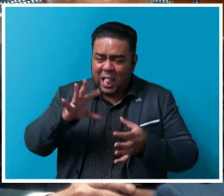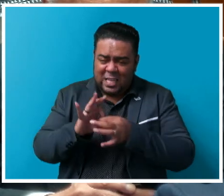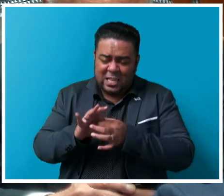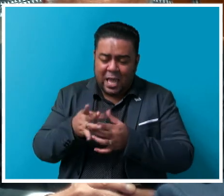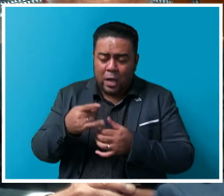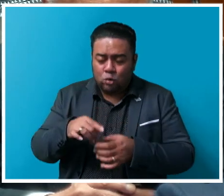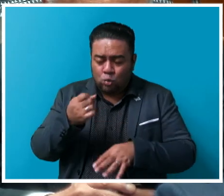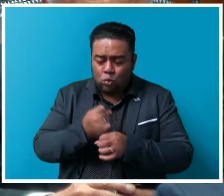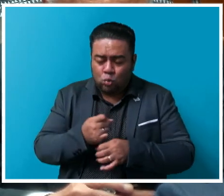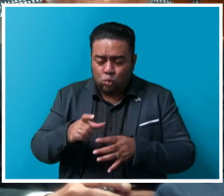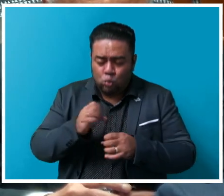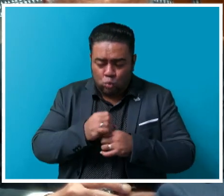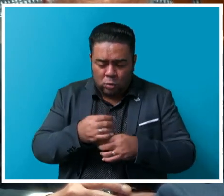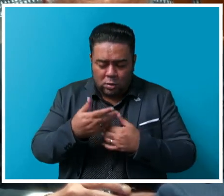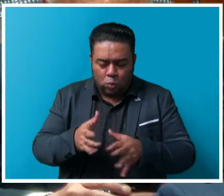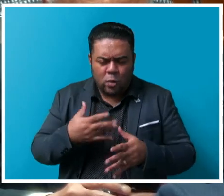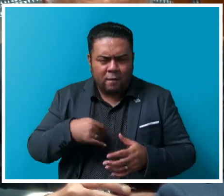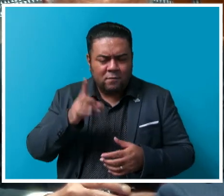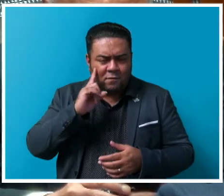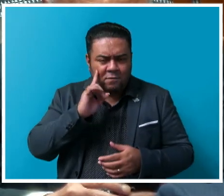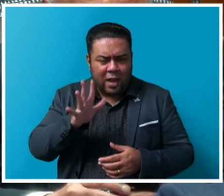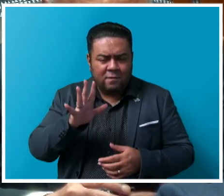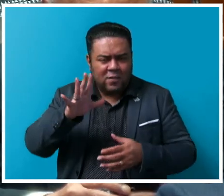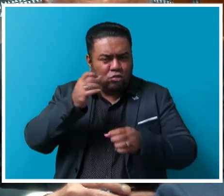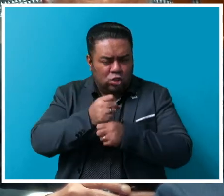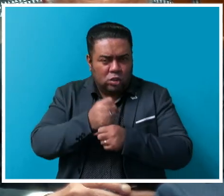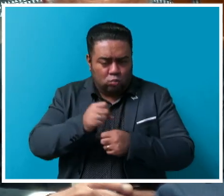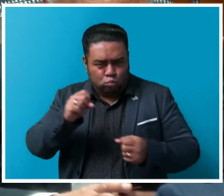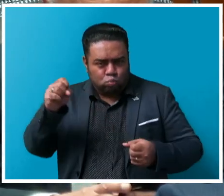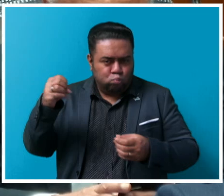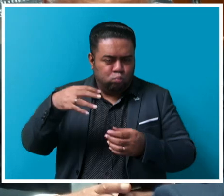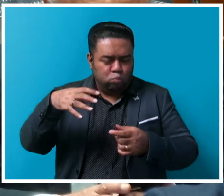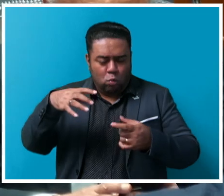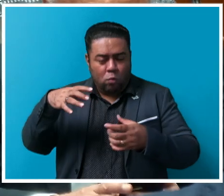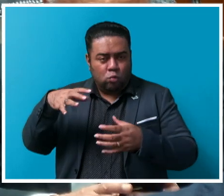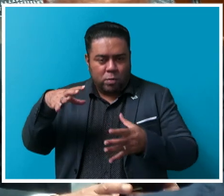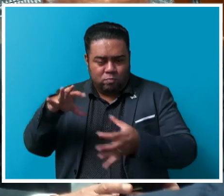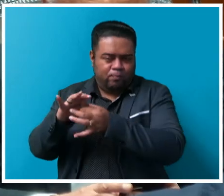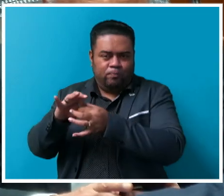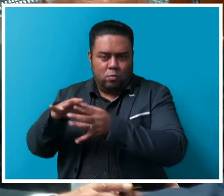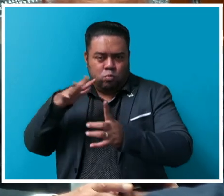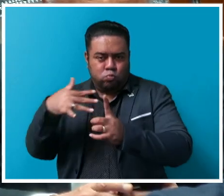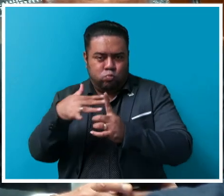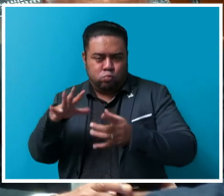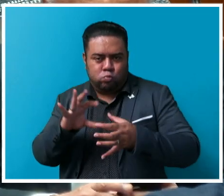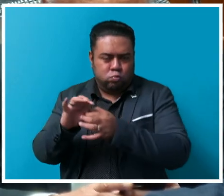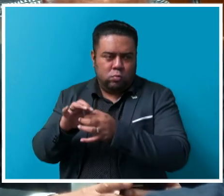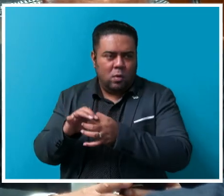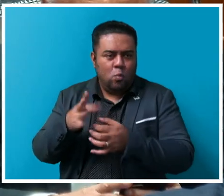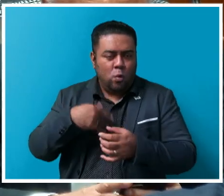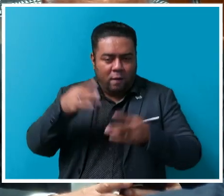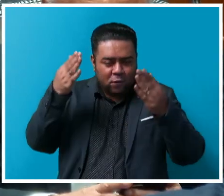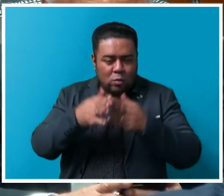and we plan to have 5G in place towards the end of the year. Honorable Speaker, we are focusing on